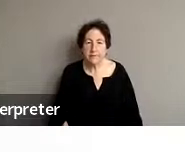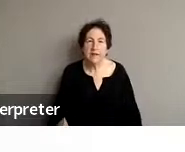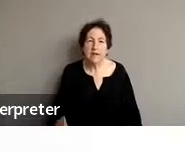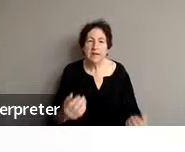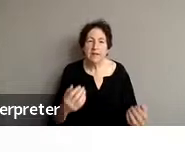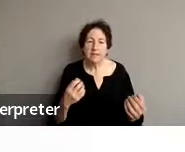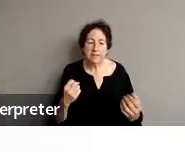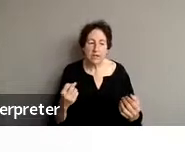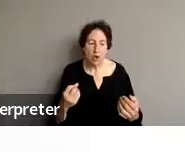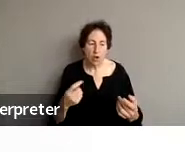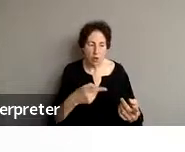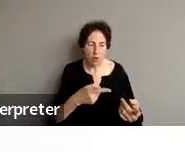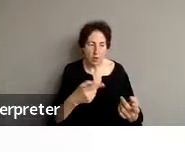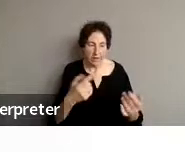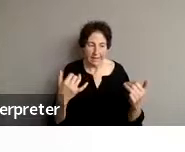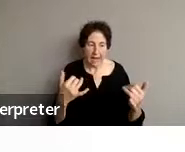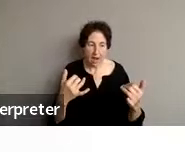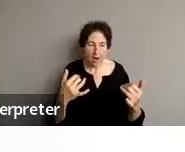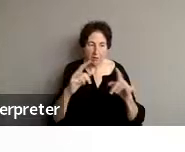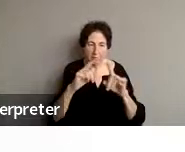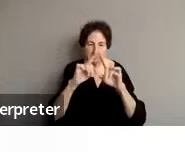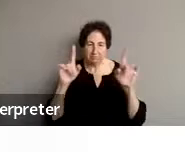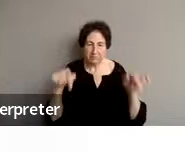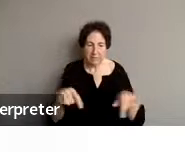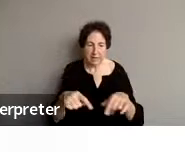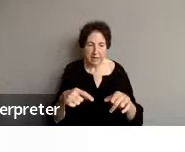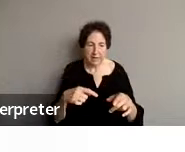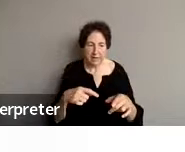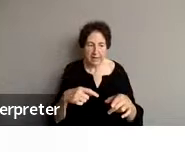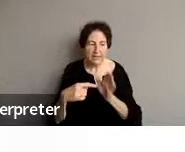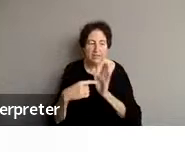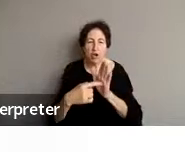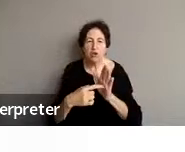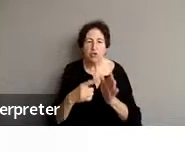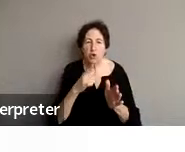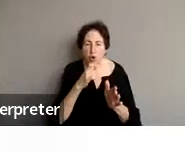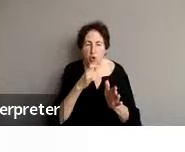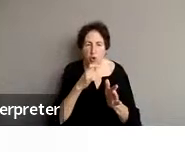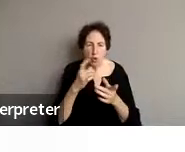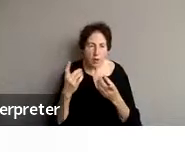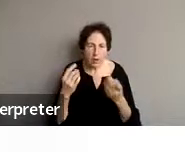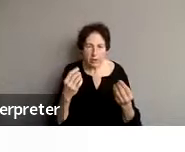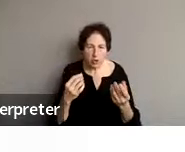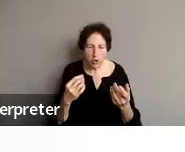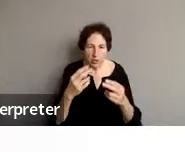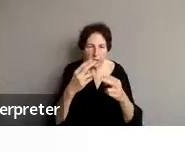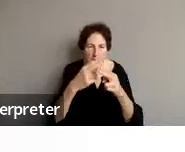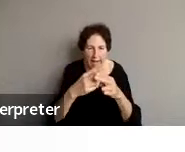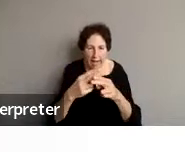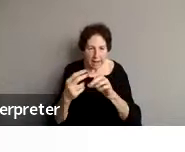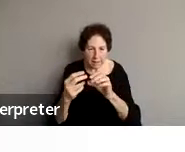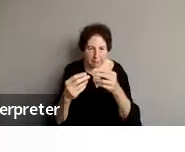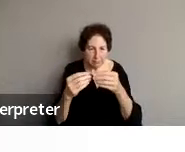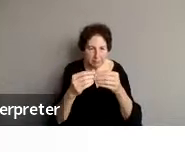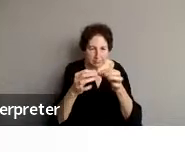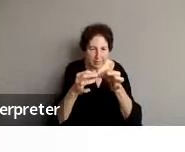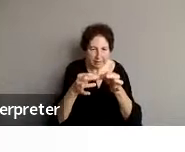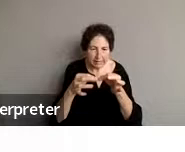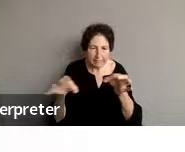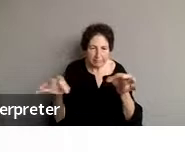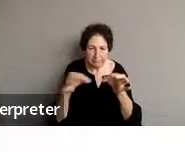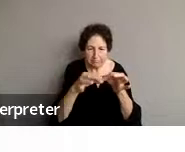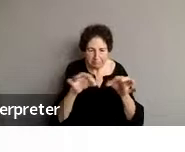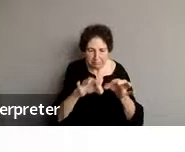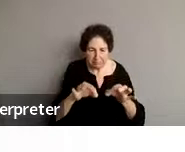So this outline kind of shows who does what in HR. And so the talent and acquisition arm is